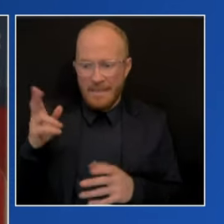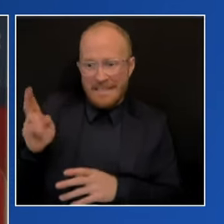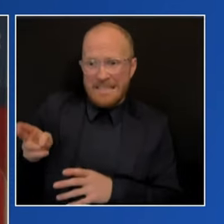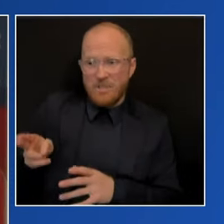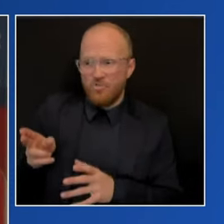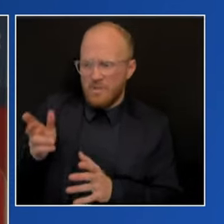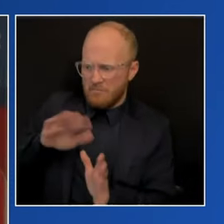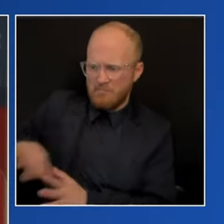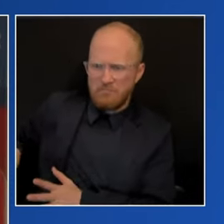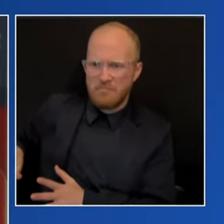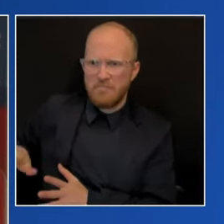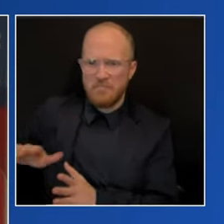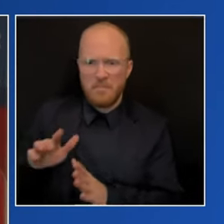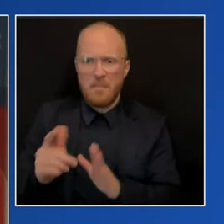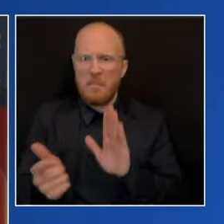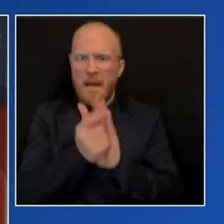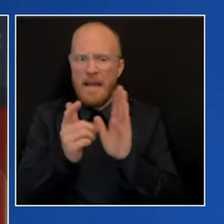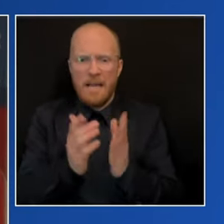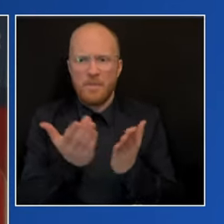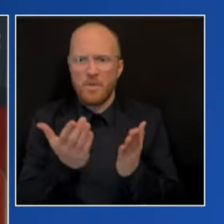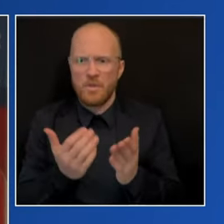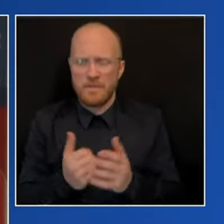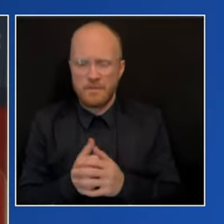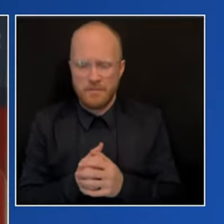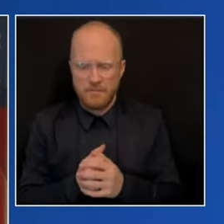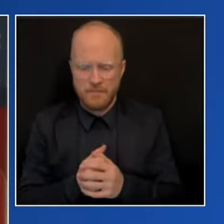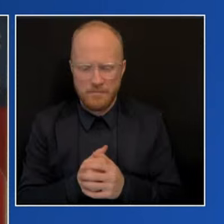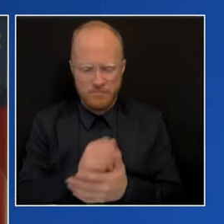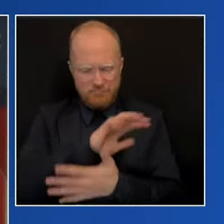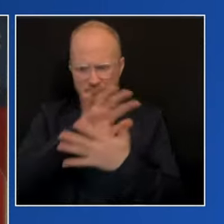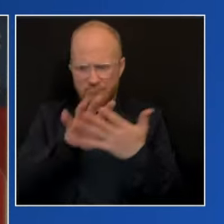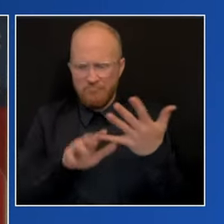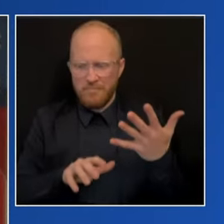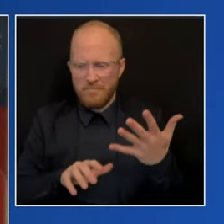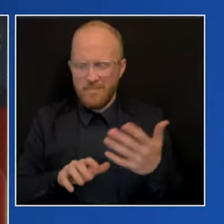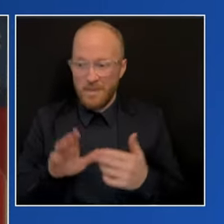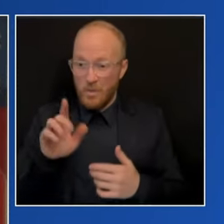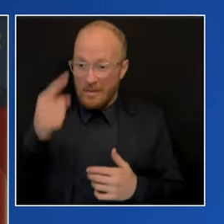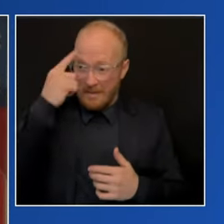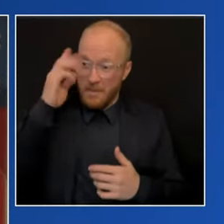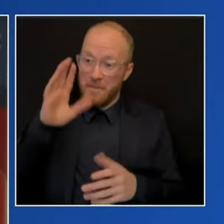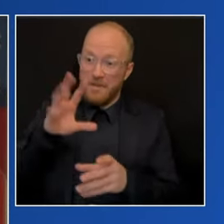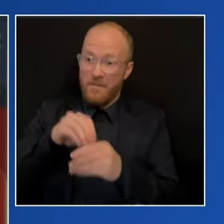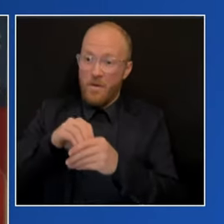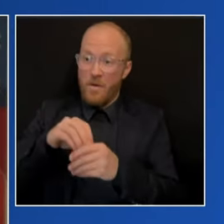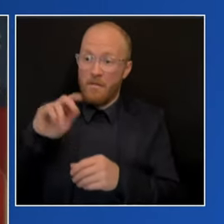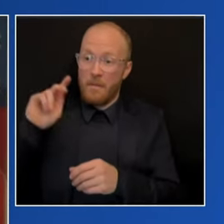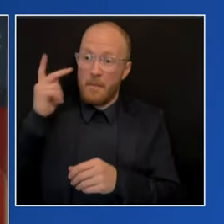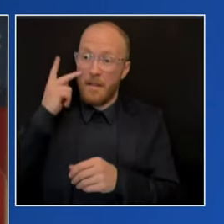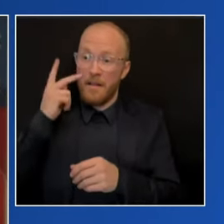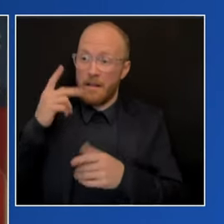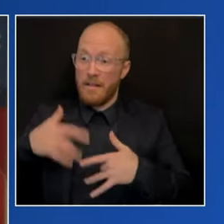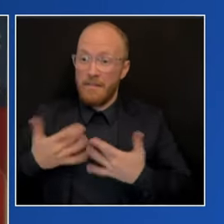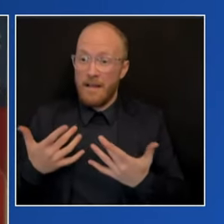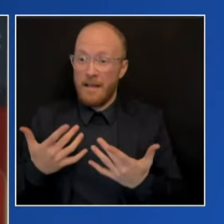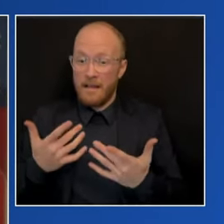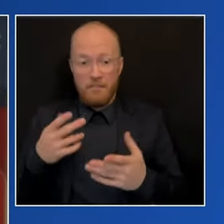and ban books. Everything can be in a political event, talking about book